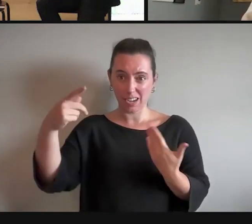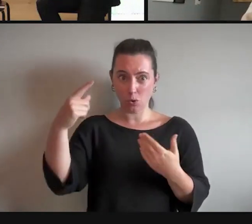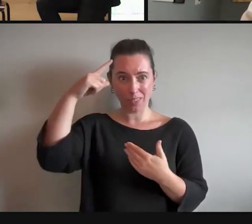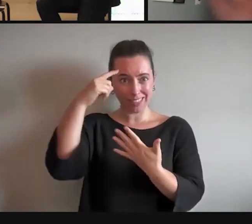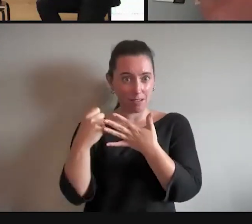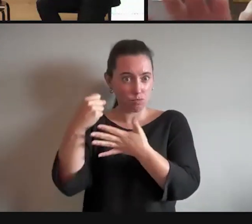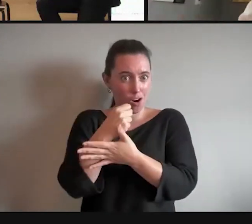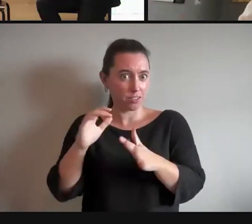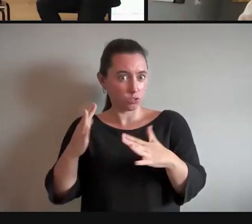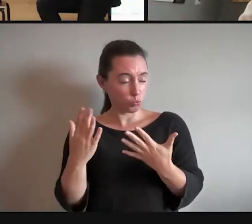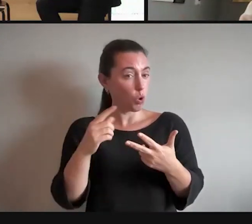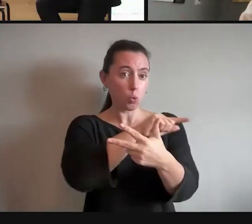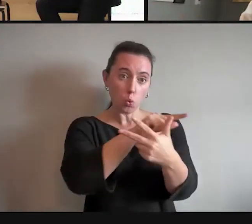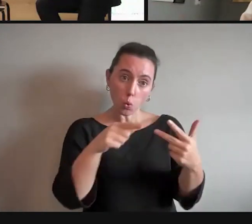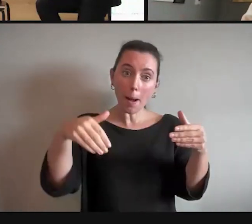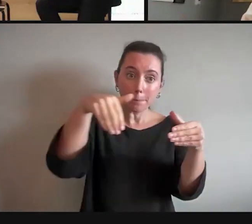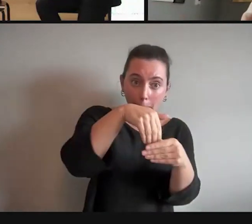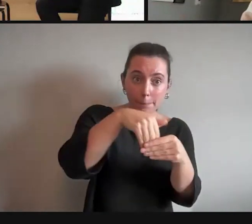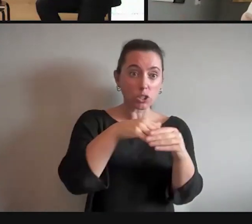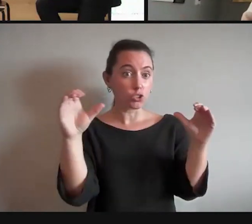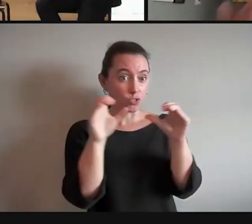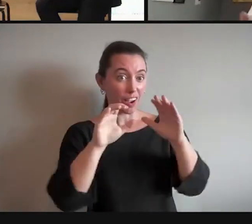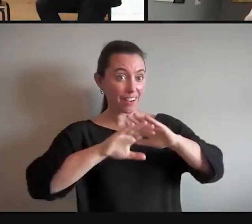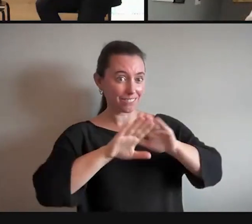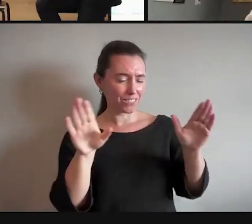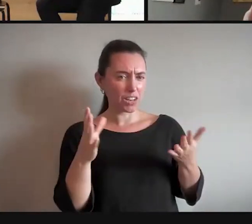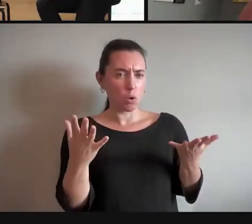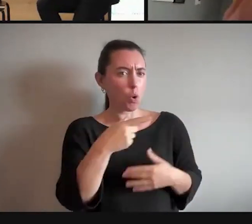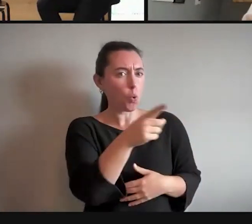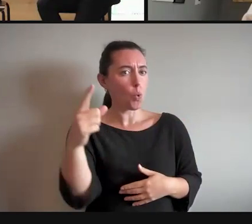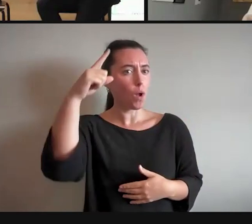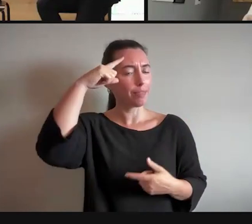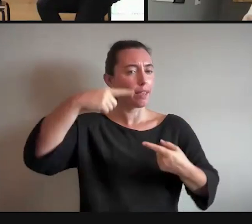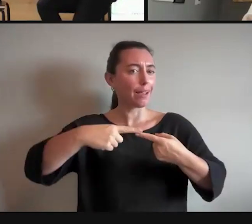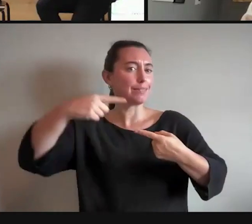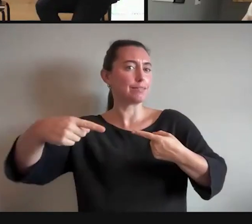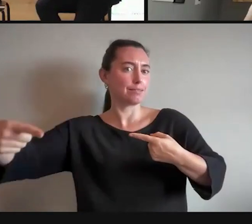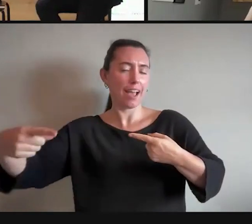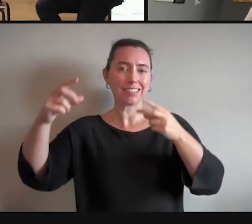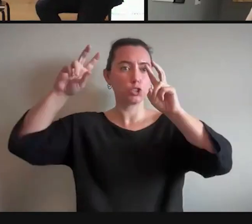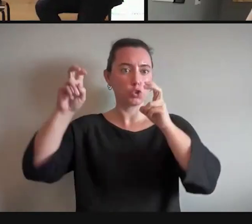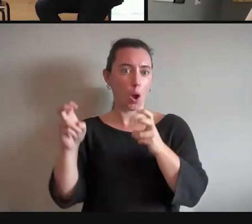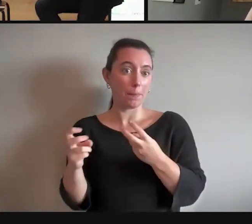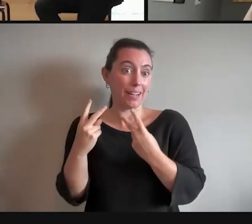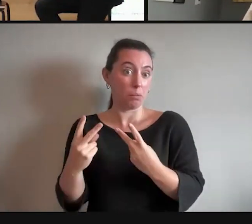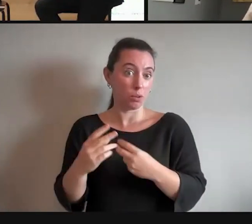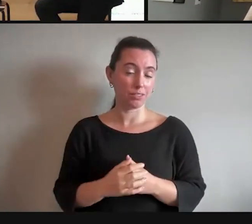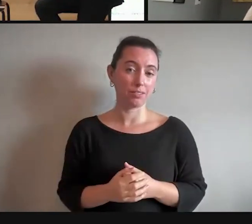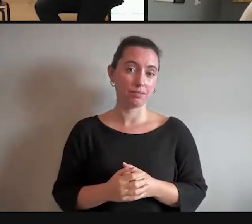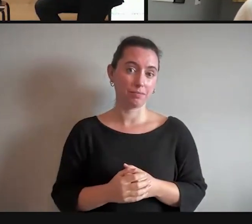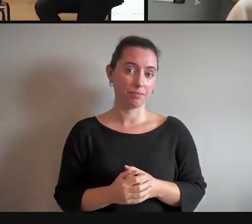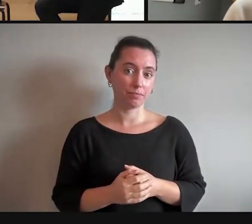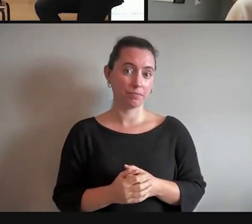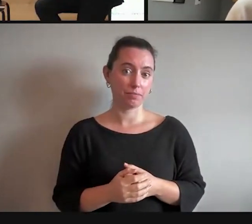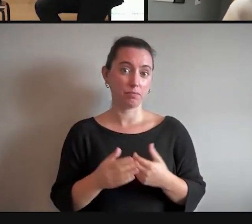certified, what are those areas that you think will be interesting for us as an organization to focus in the near future?